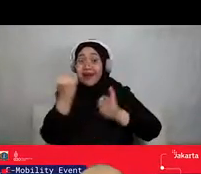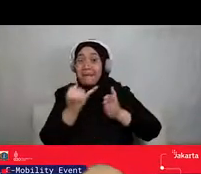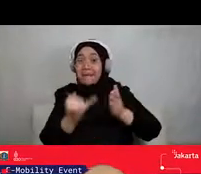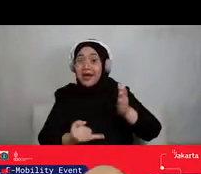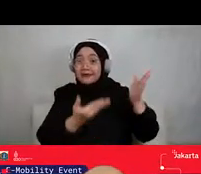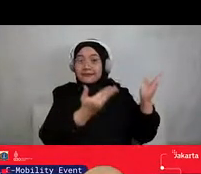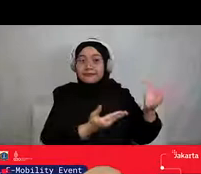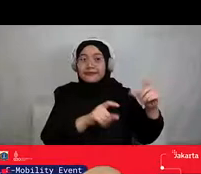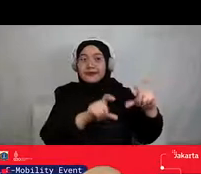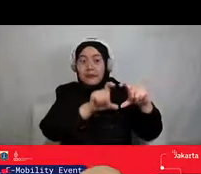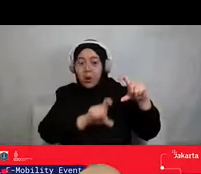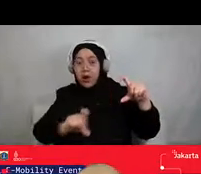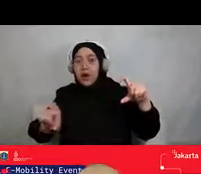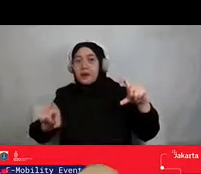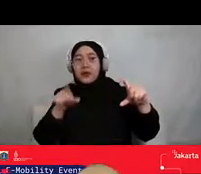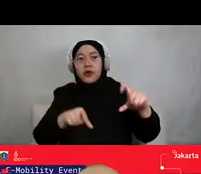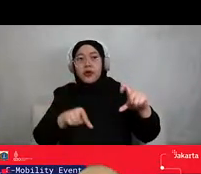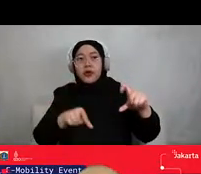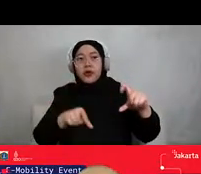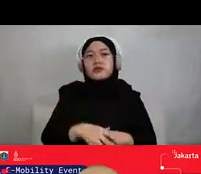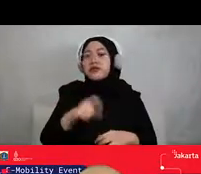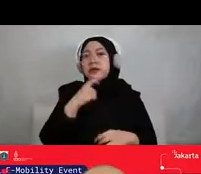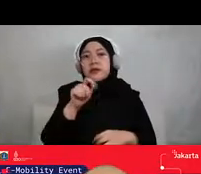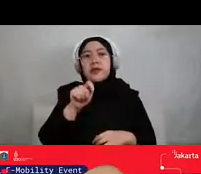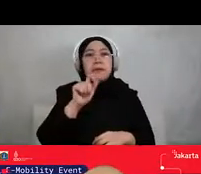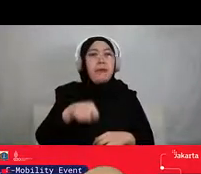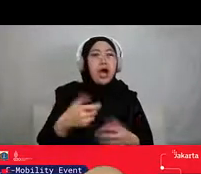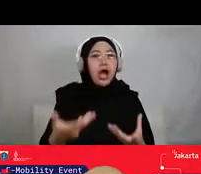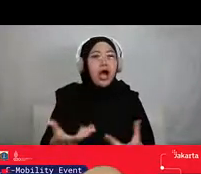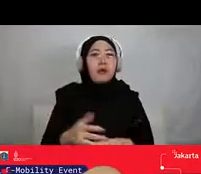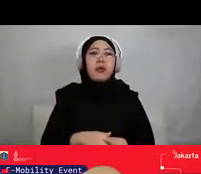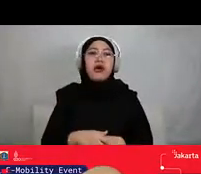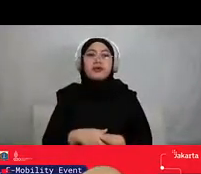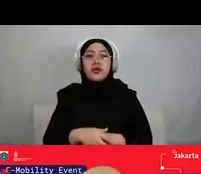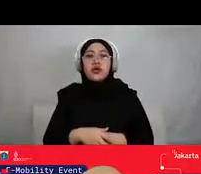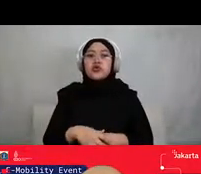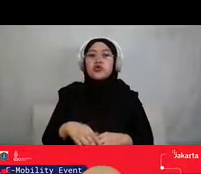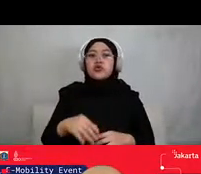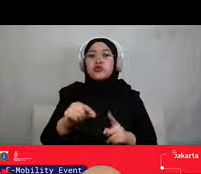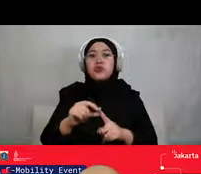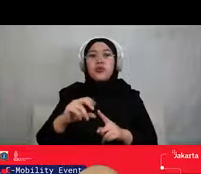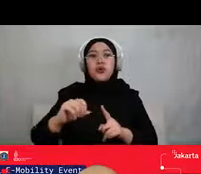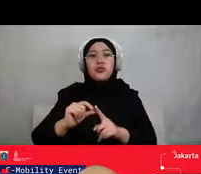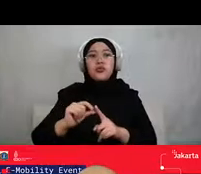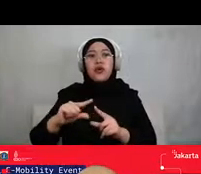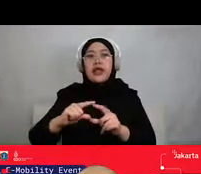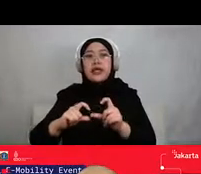fuel is used, what kind of propulsion is used. So we can see we have IC engine going up to